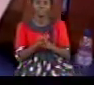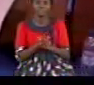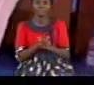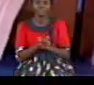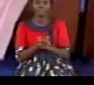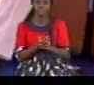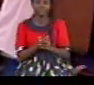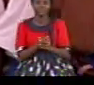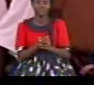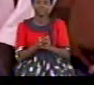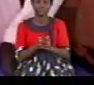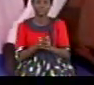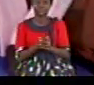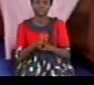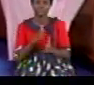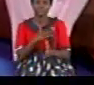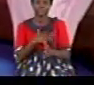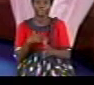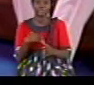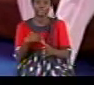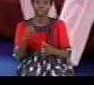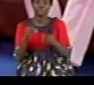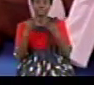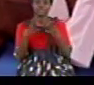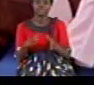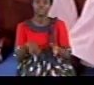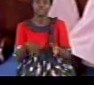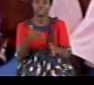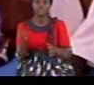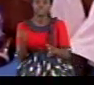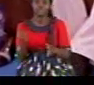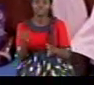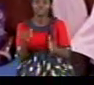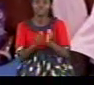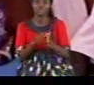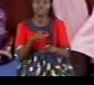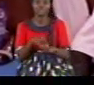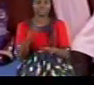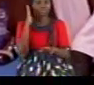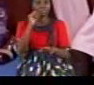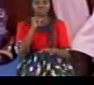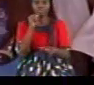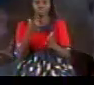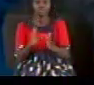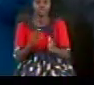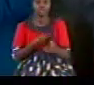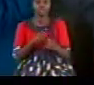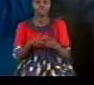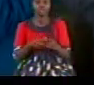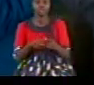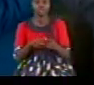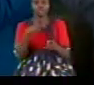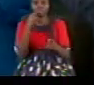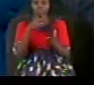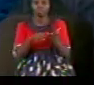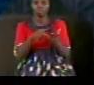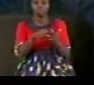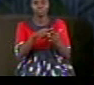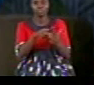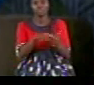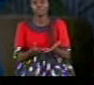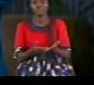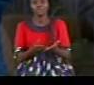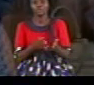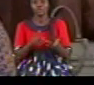us. And so many other dignitaries that time will not permit us to mention one by one. Tonight is another night